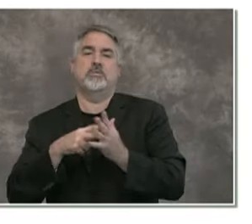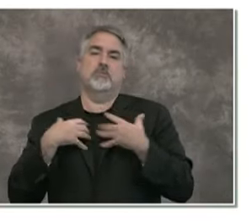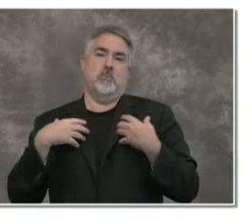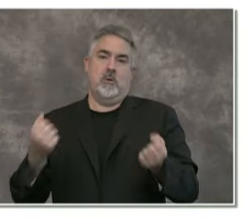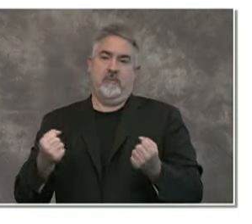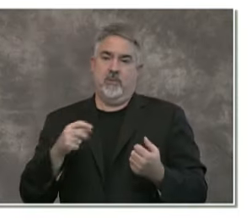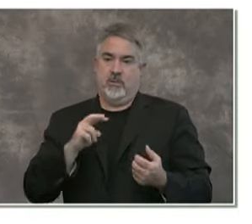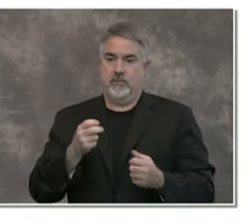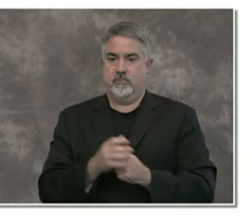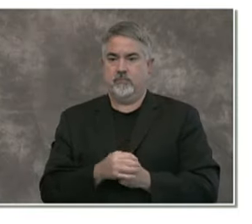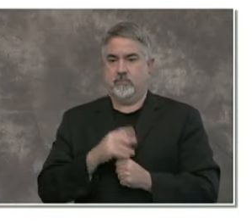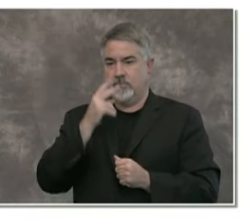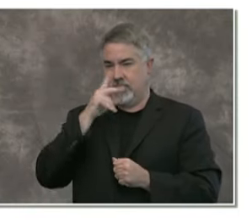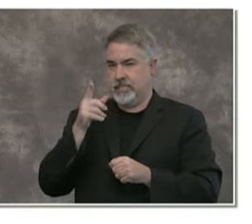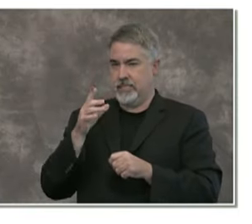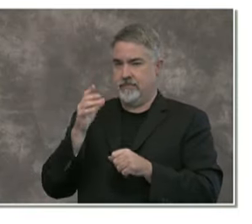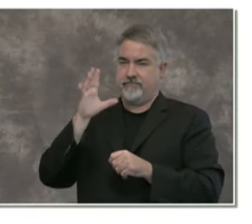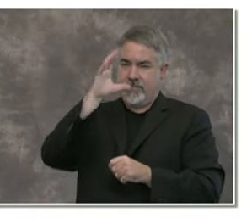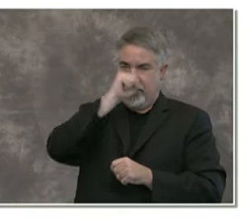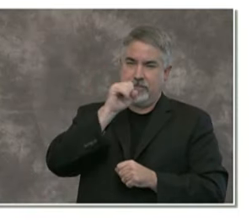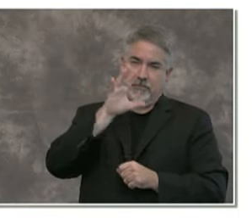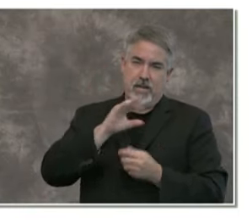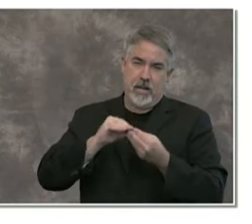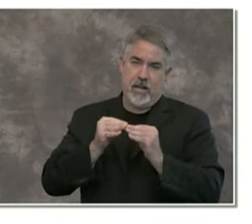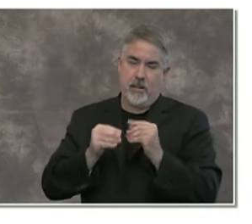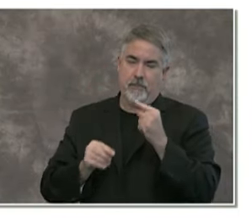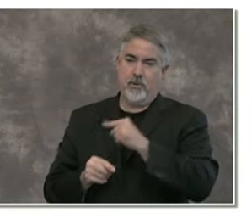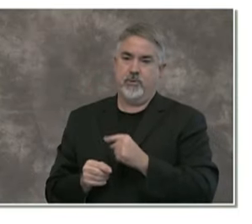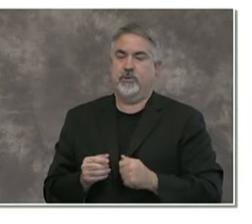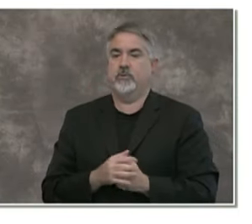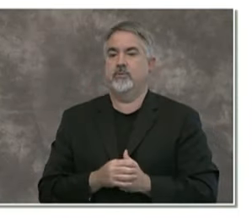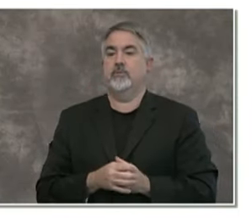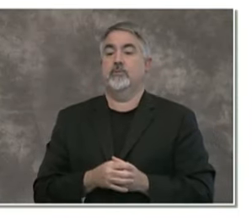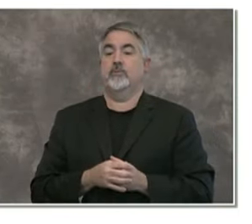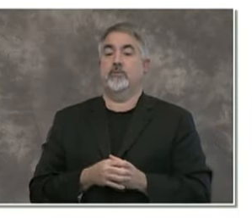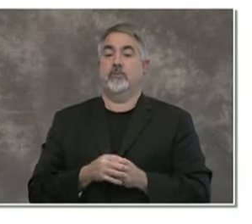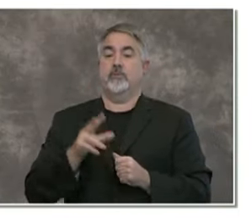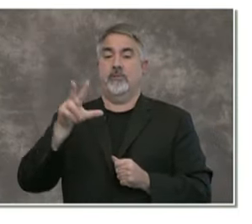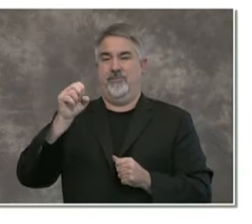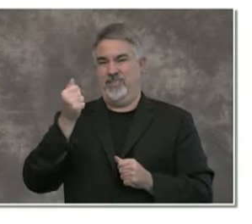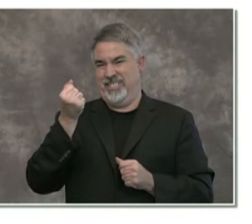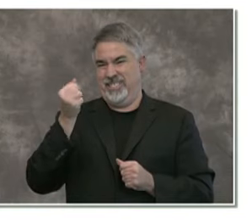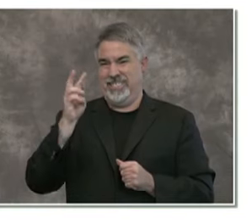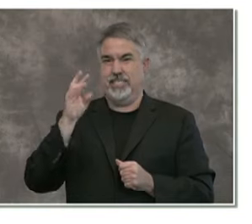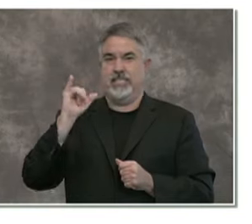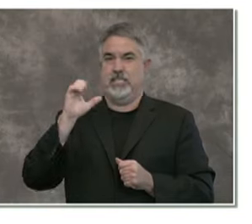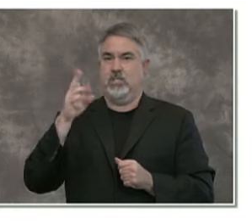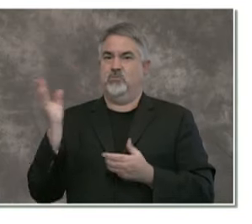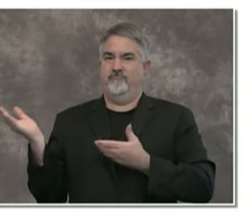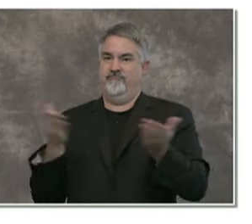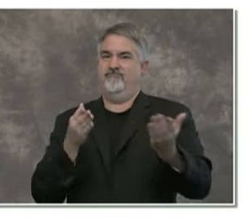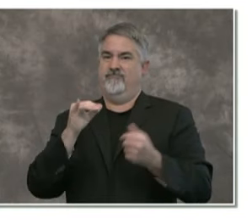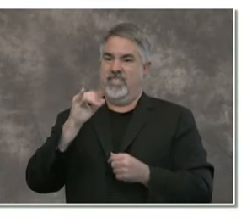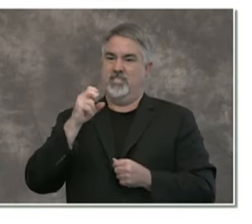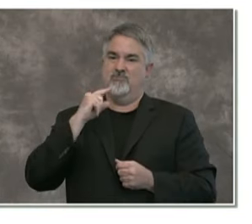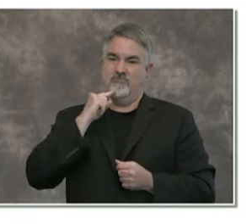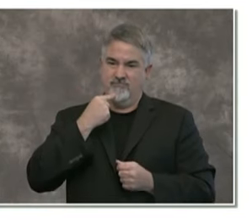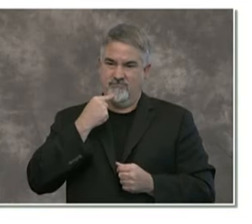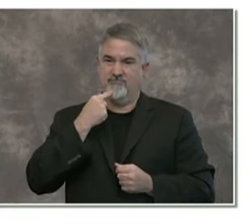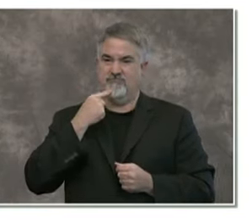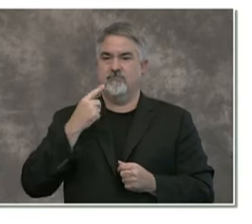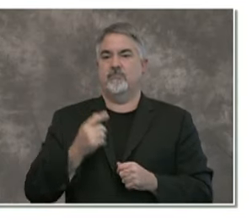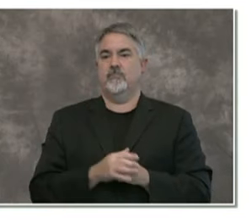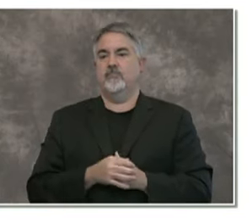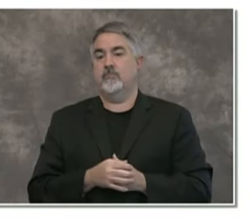estimate that you see. Again, you can see our hospitalization number at 316, ICU at 122, and deaths